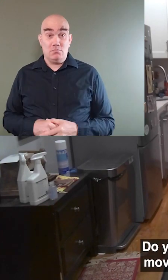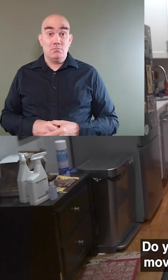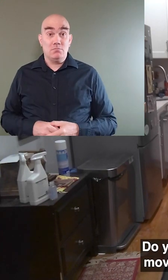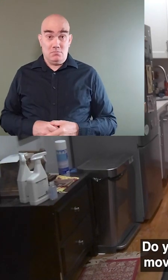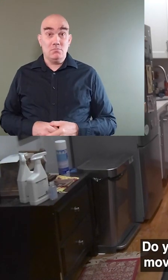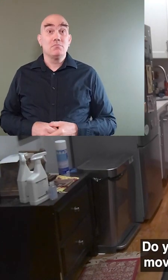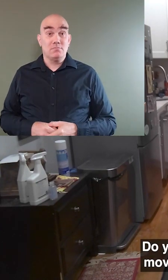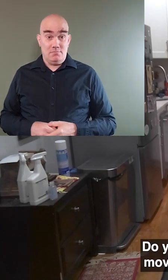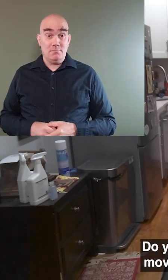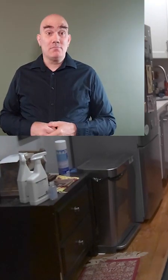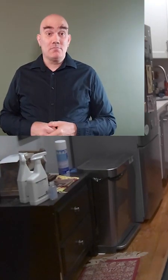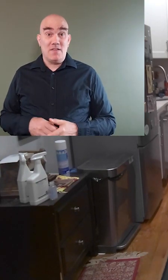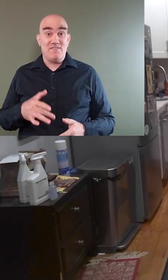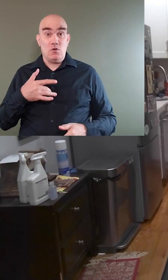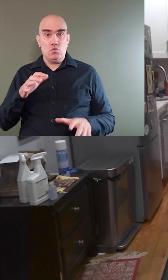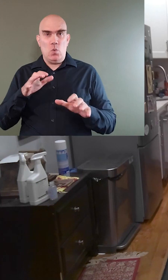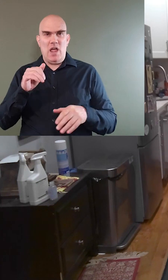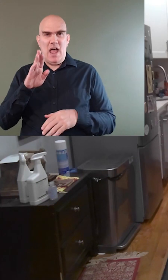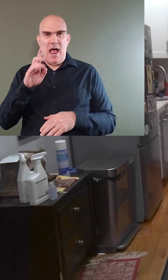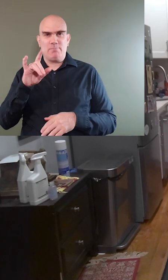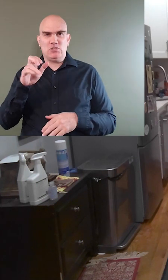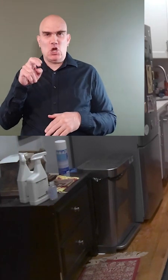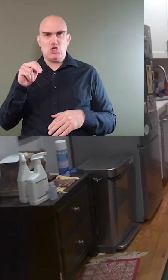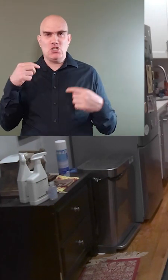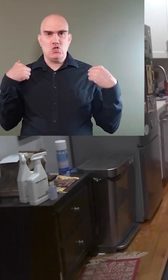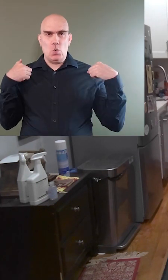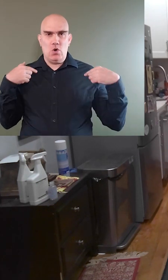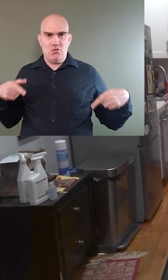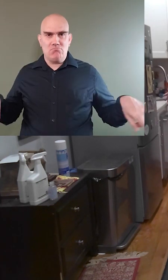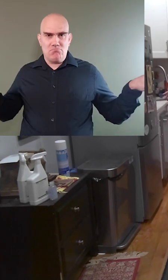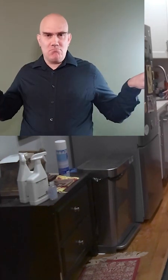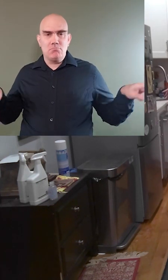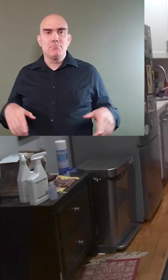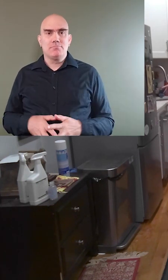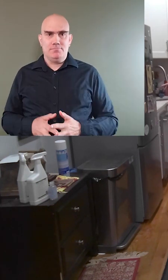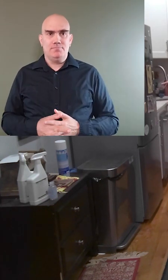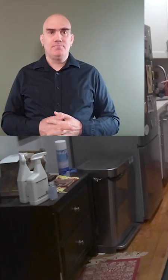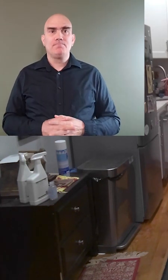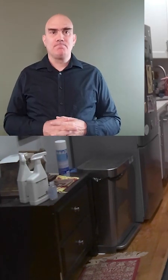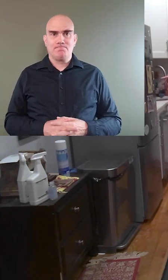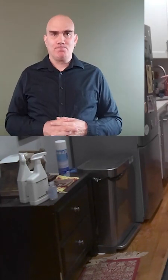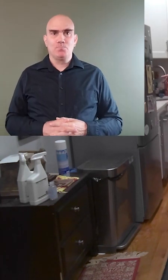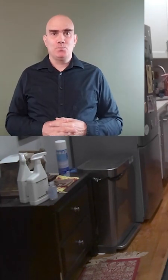to the side and doing abduction at the shoulder?